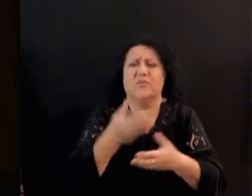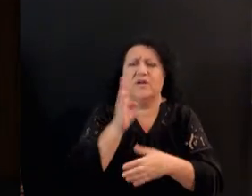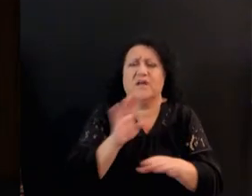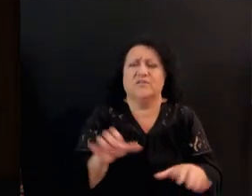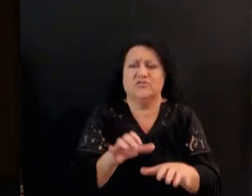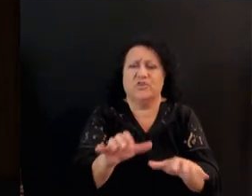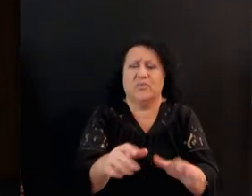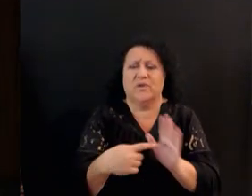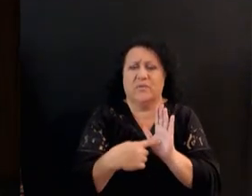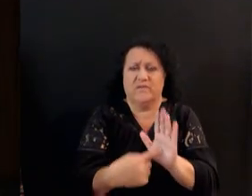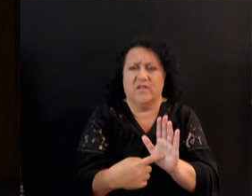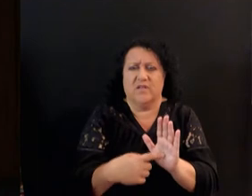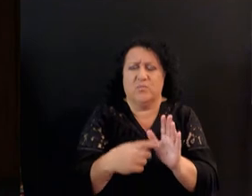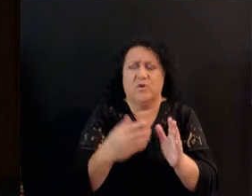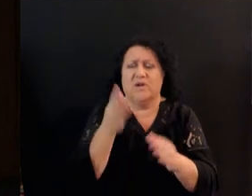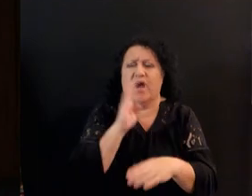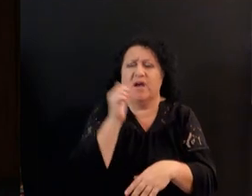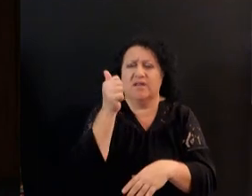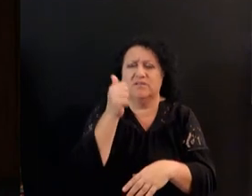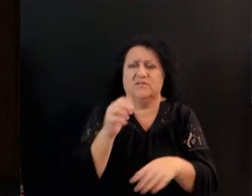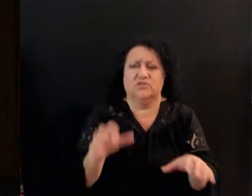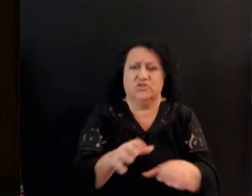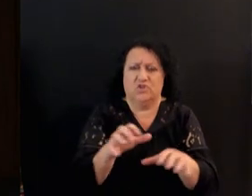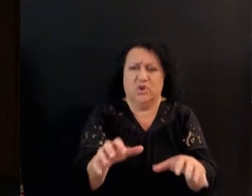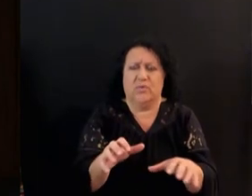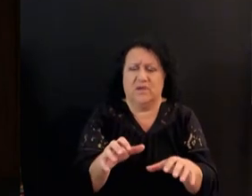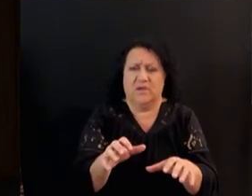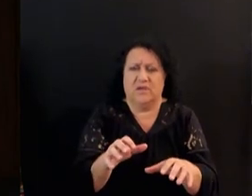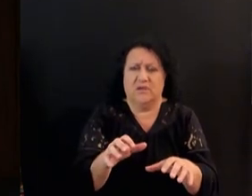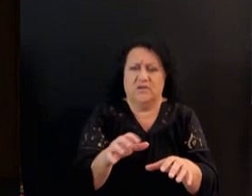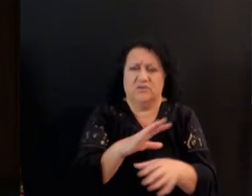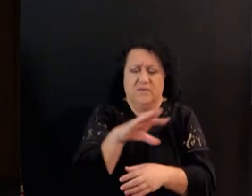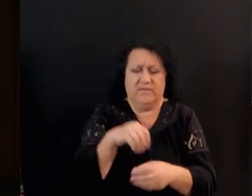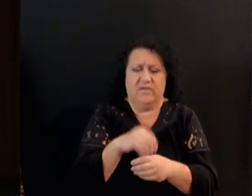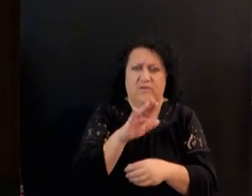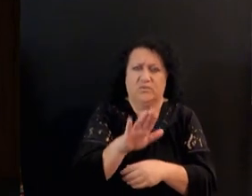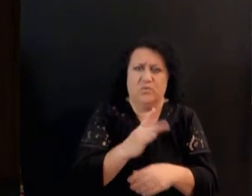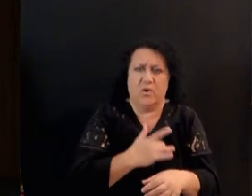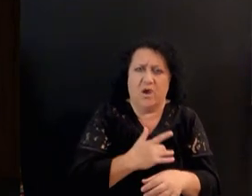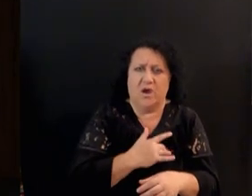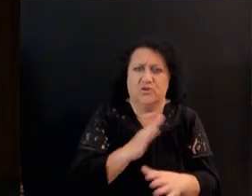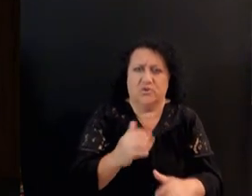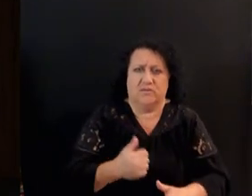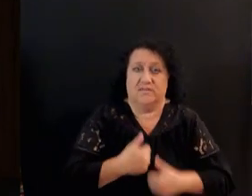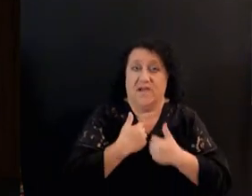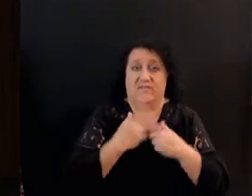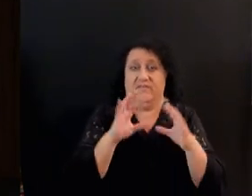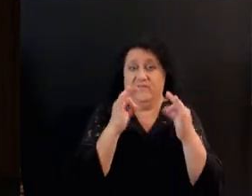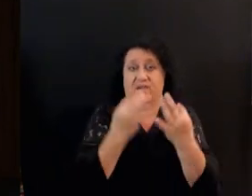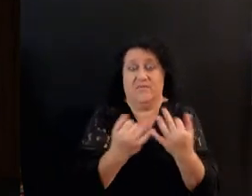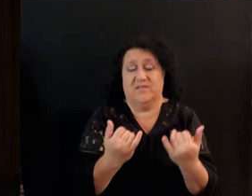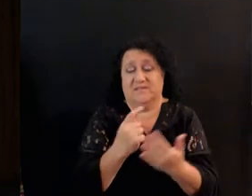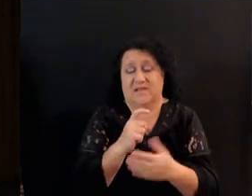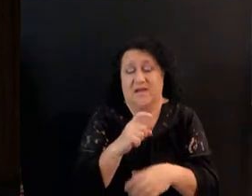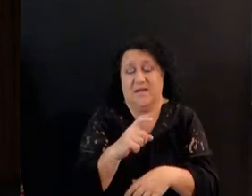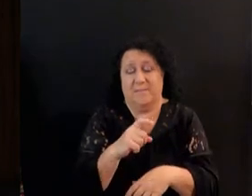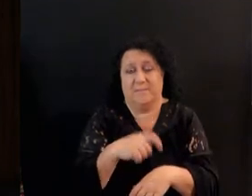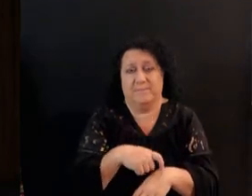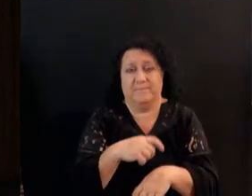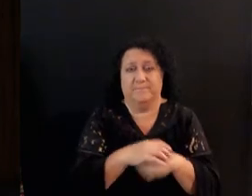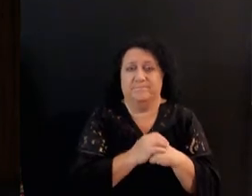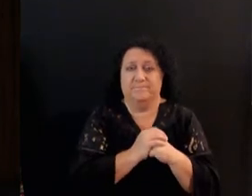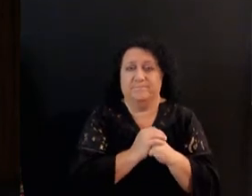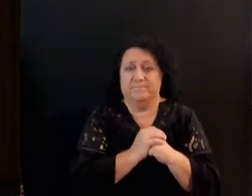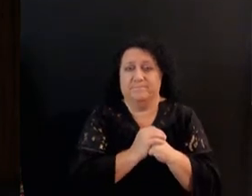in your heart, in your family, in your life, in and through this time. So will you pray with